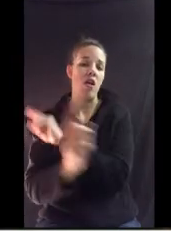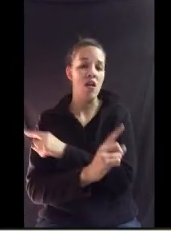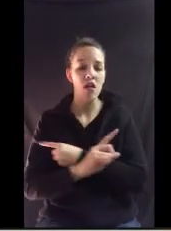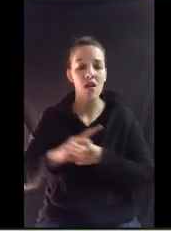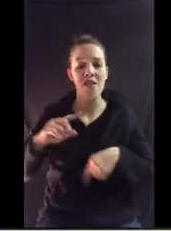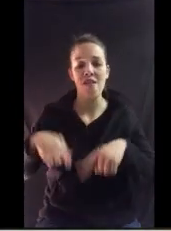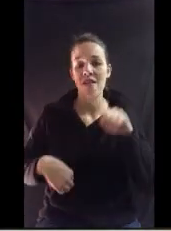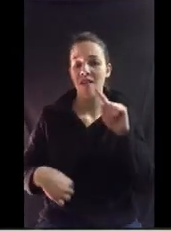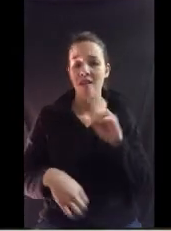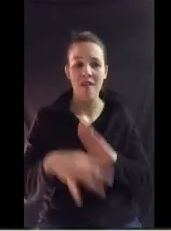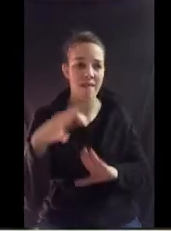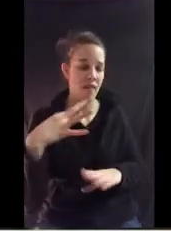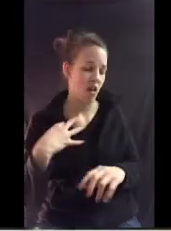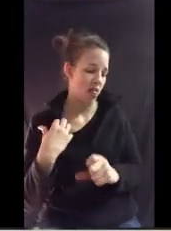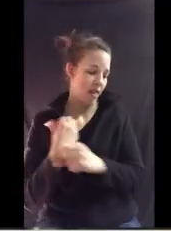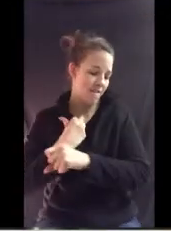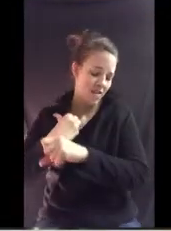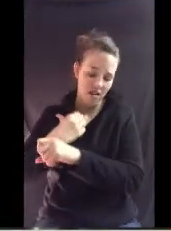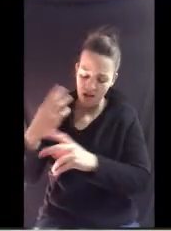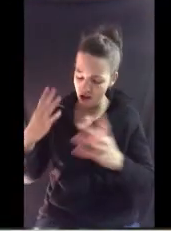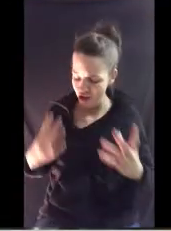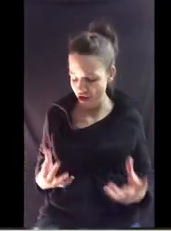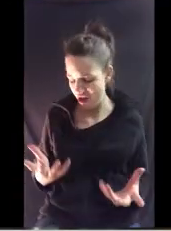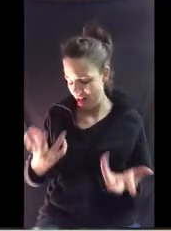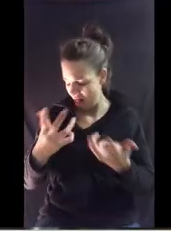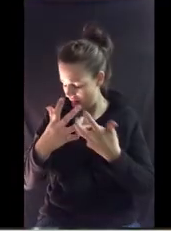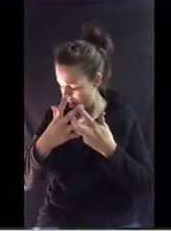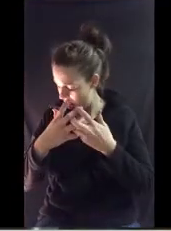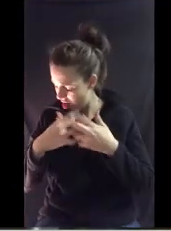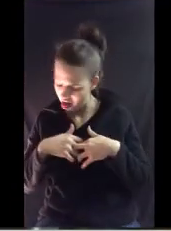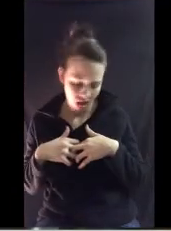merry-go-round, and you can't find the fighter,